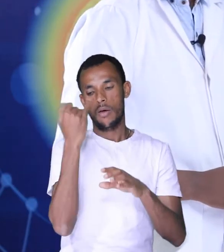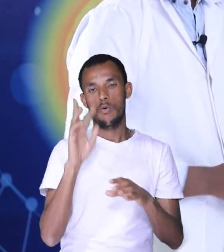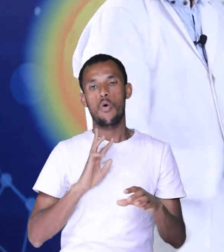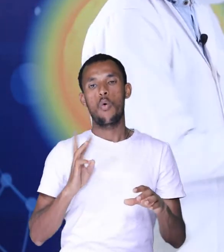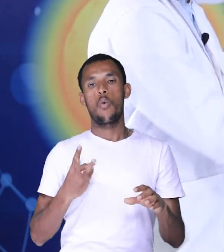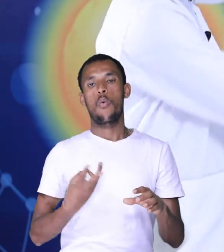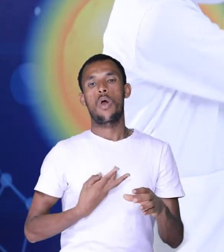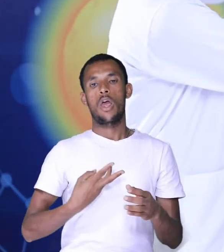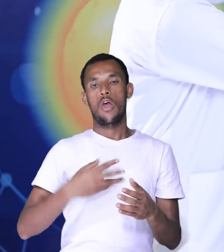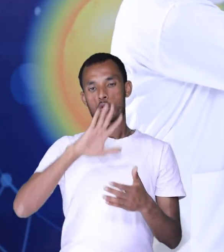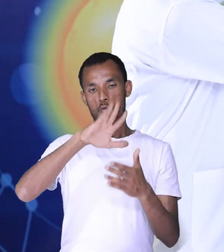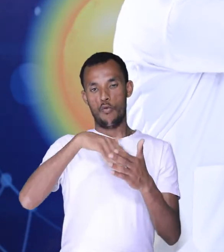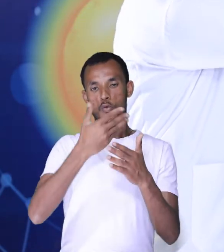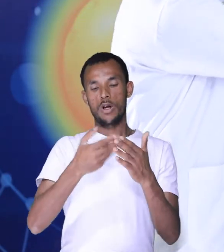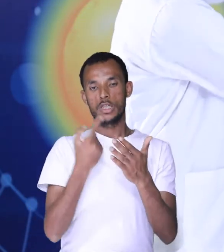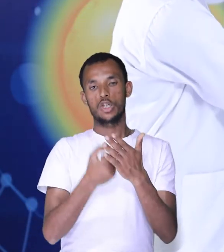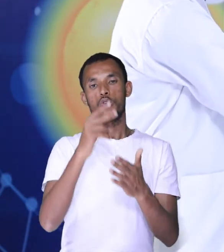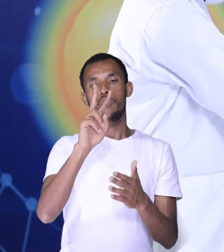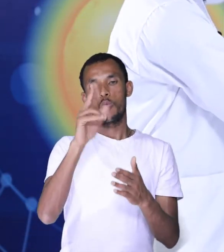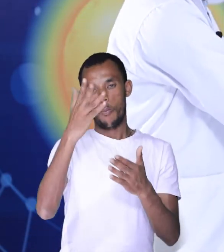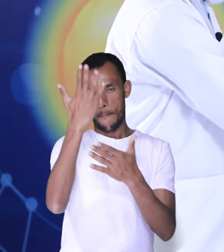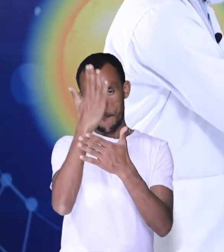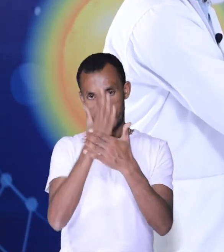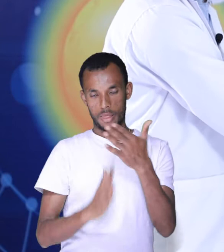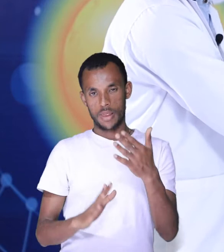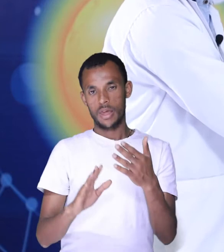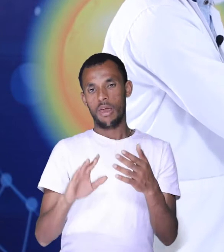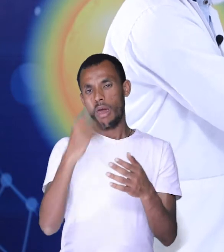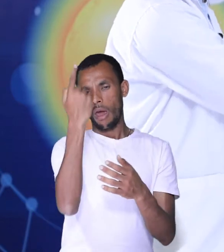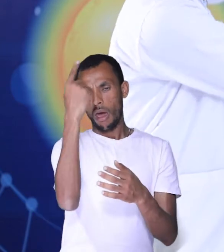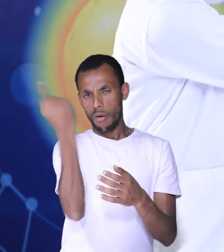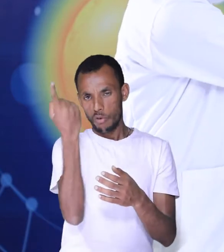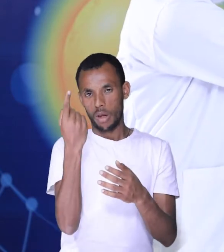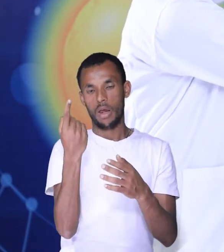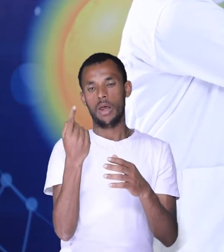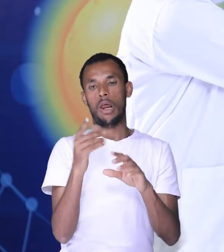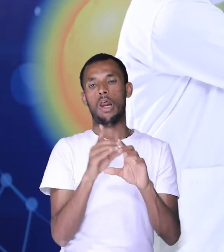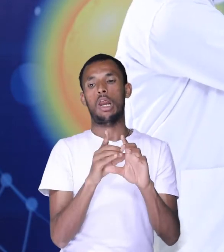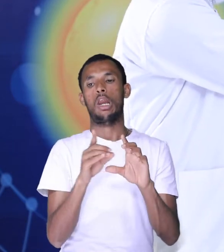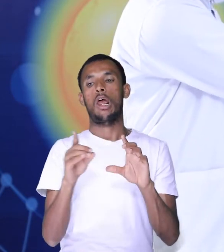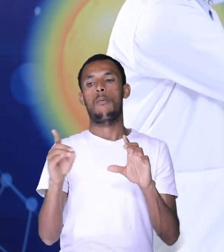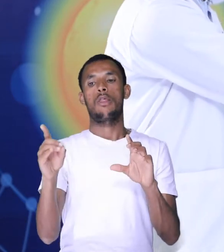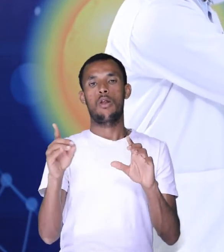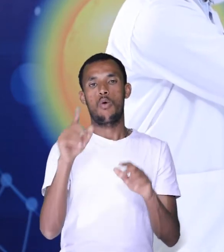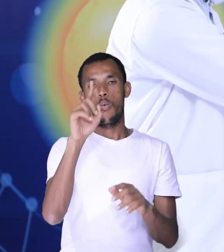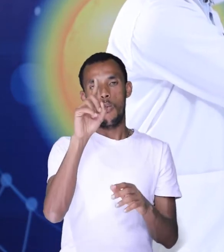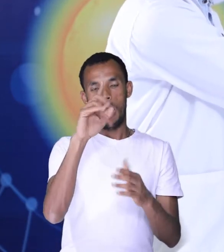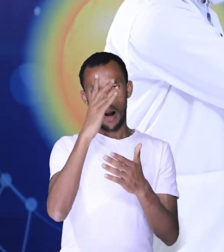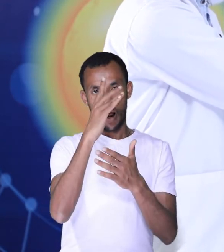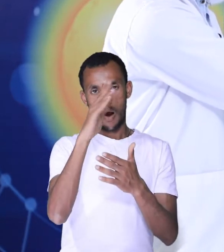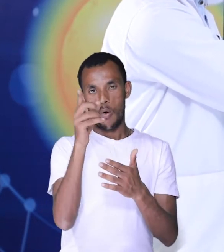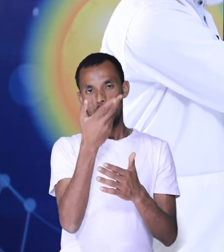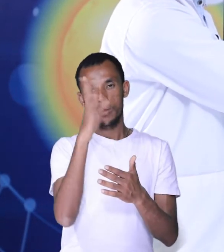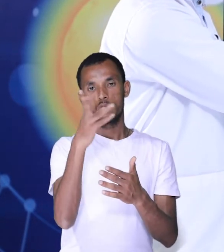we fold this part along every diameter, one half coincides with the other